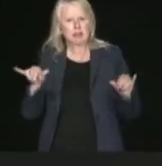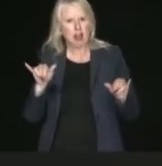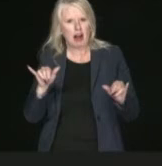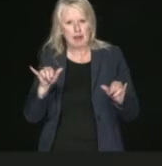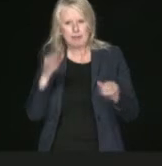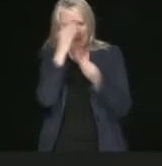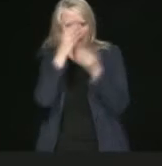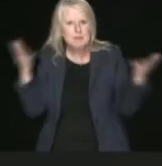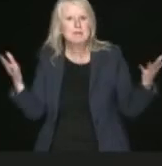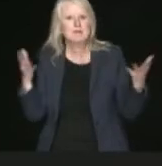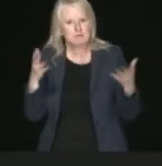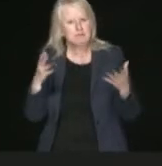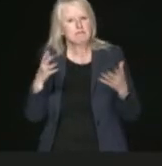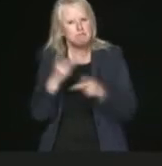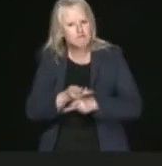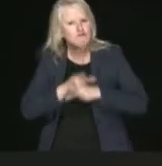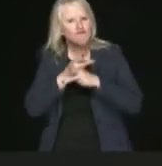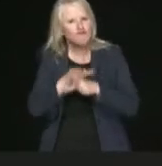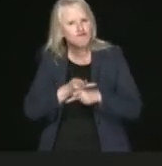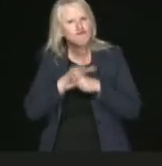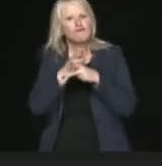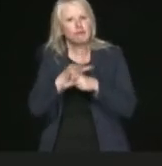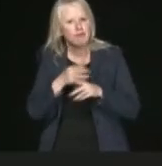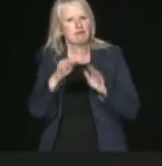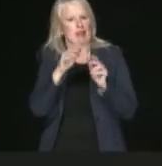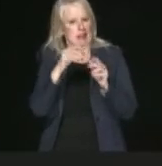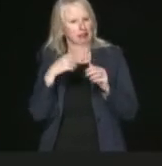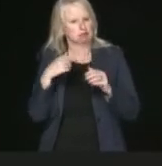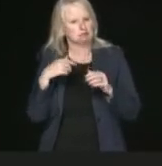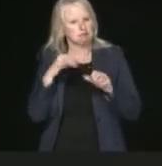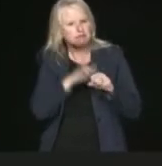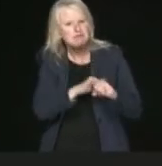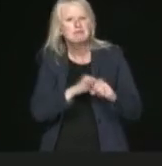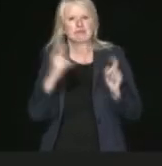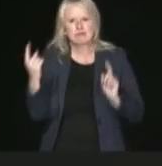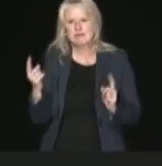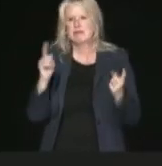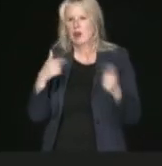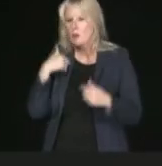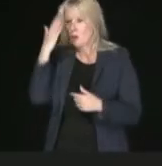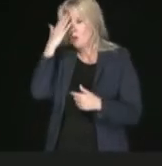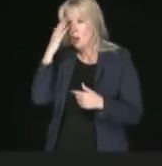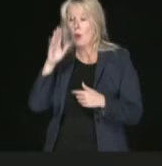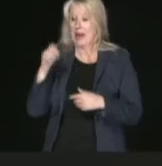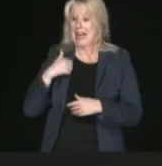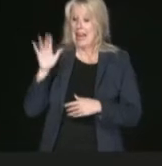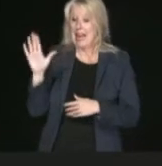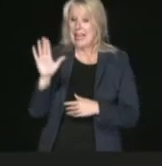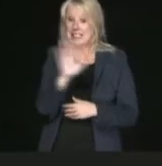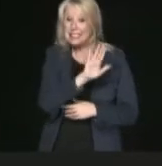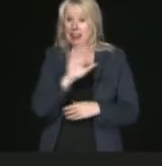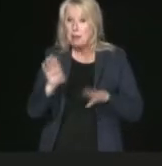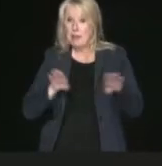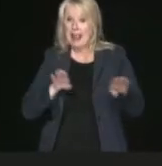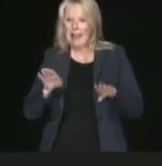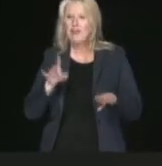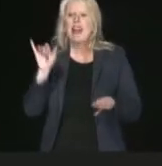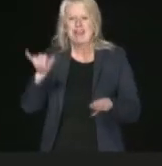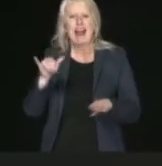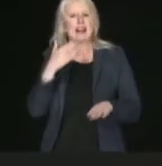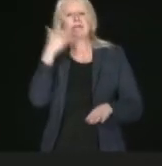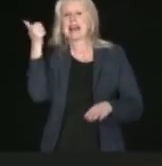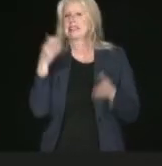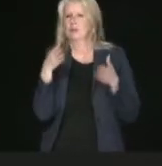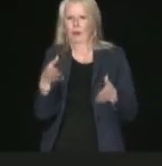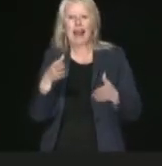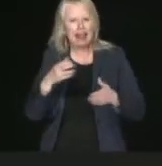to take more and more significant measures, because we knew that the behavior of Canadians was the strongest way of